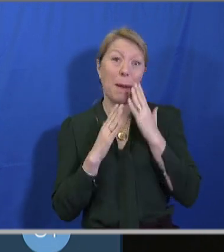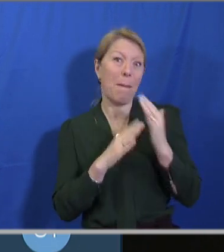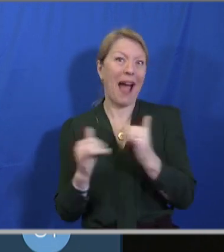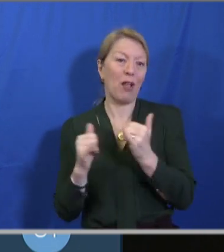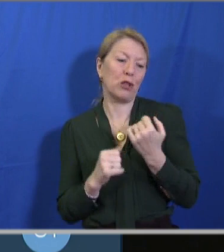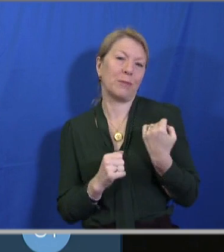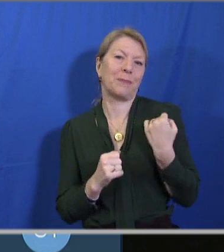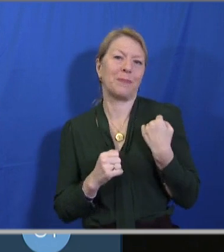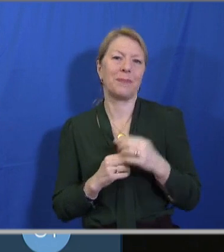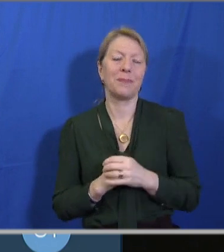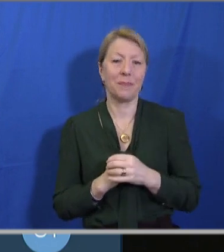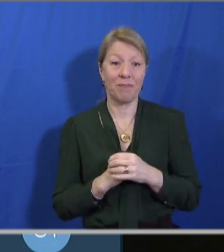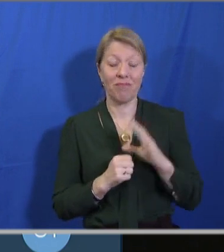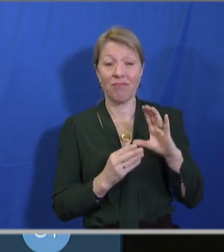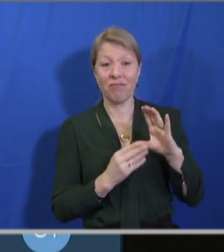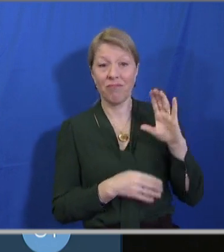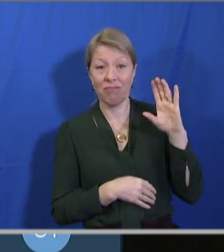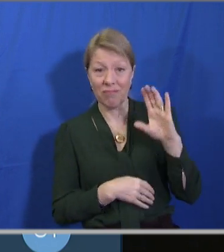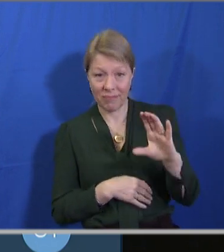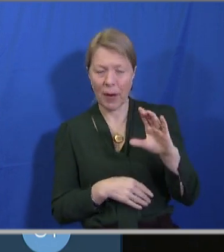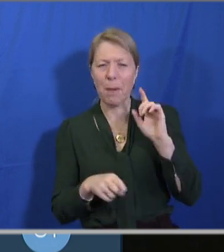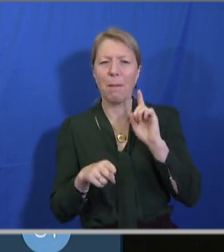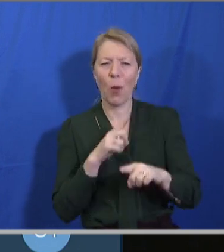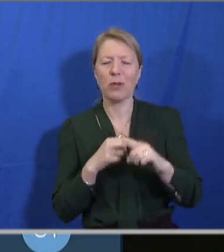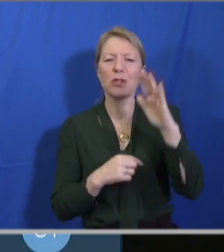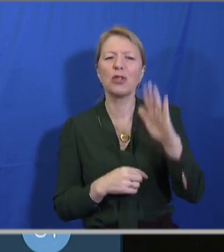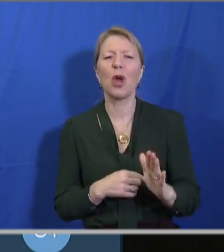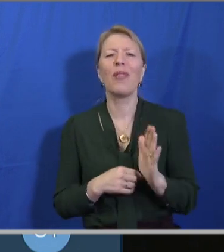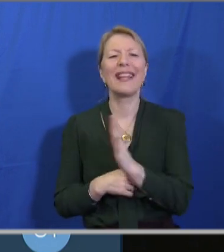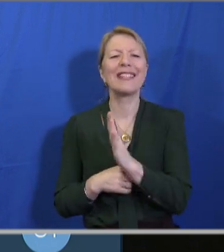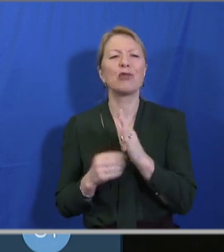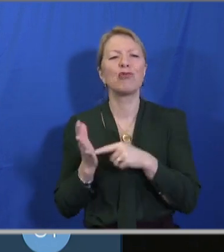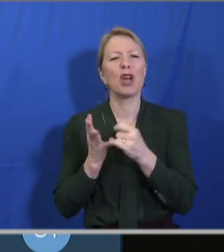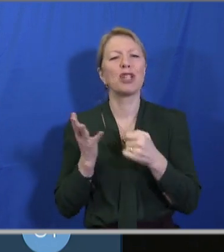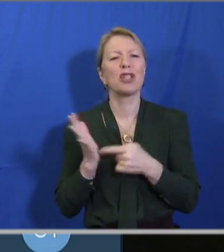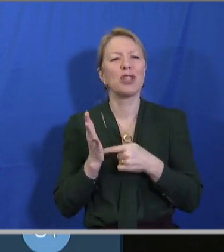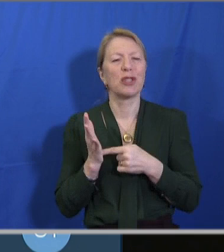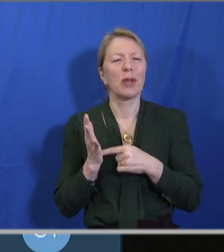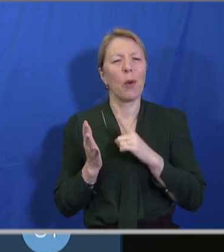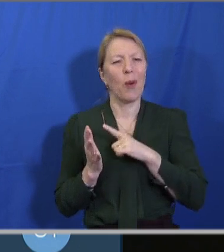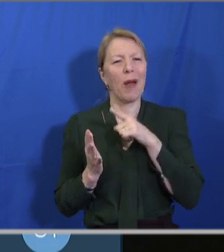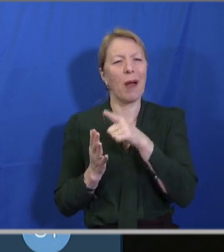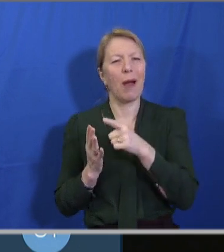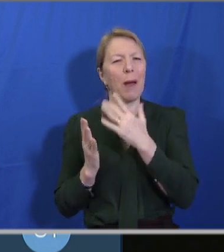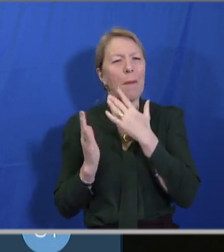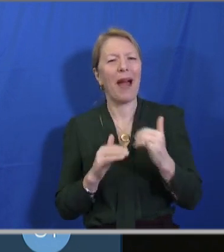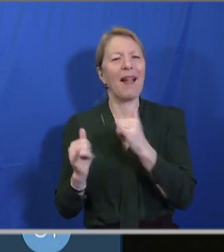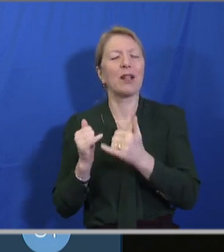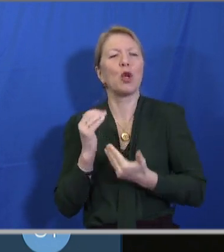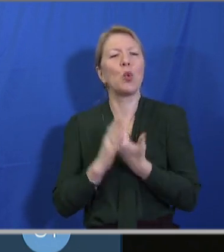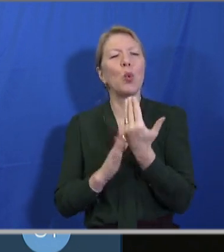majority of the funding was provided to the South Eastern Trust to support the rollout of their new pilot for a new model of domiciliary